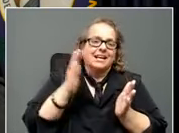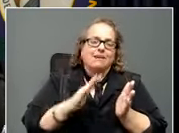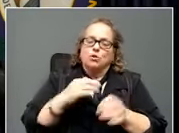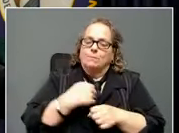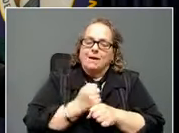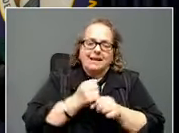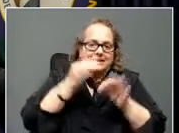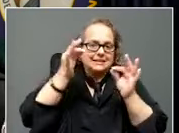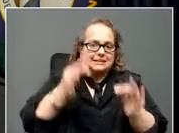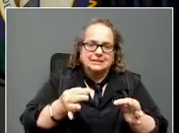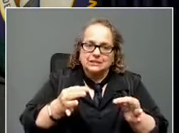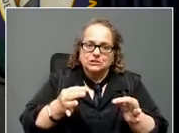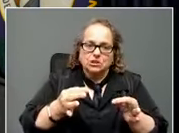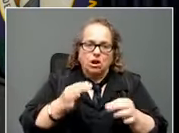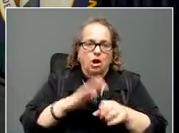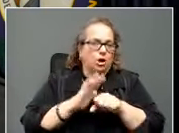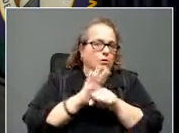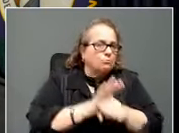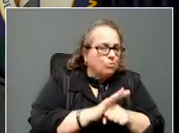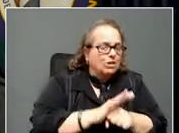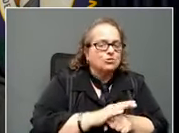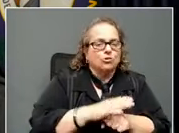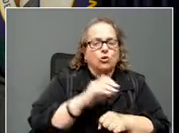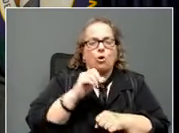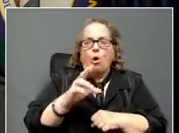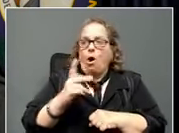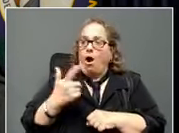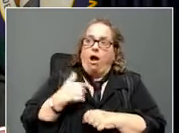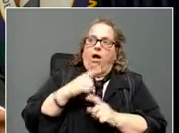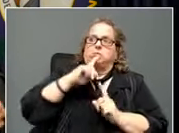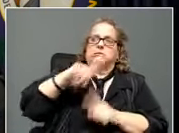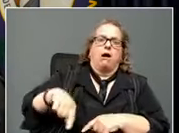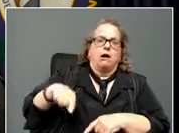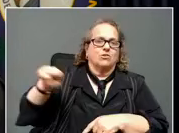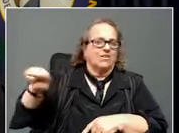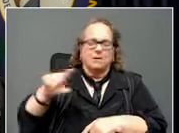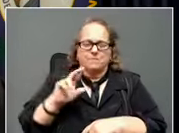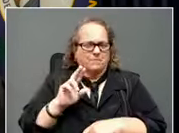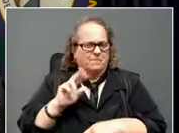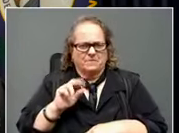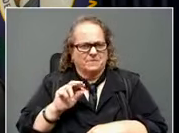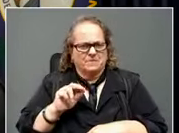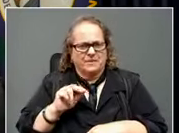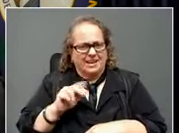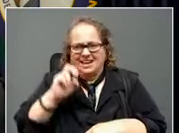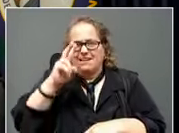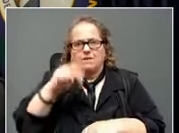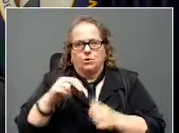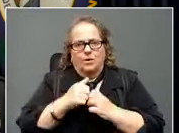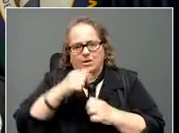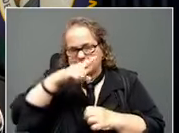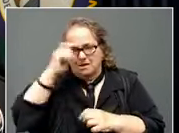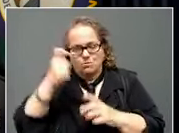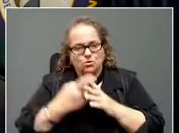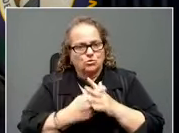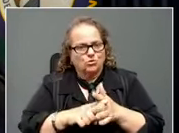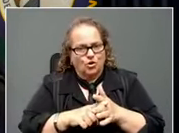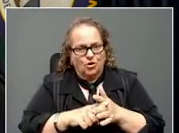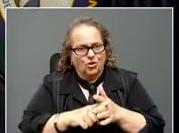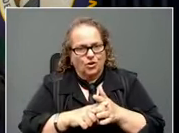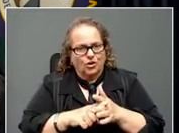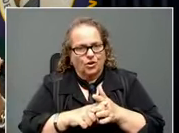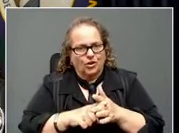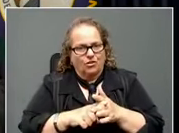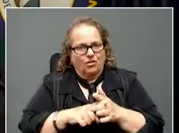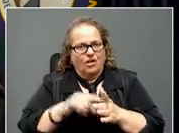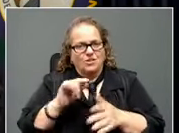on pressure or knee-jerk reactions. Even with summer starting, and that's one of those, I guess,